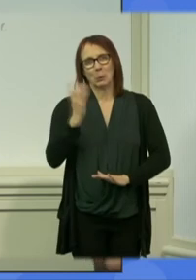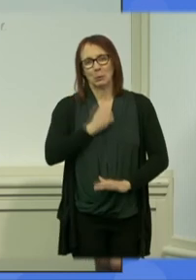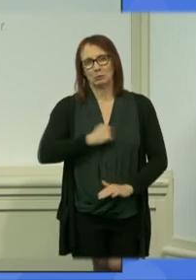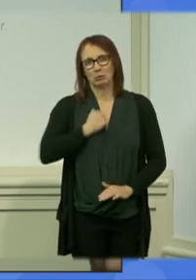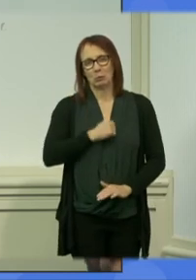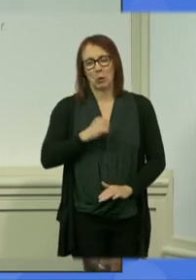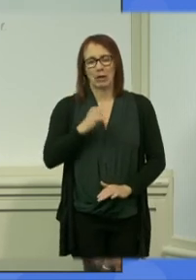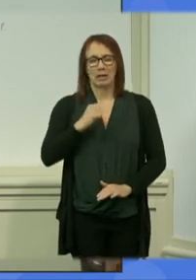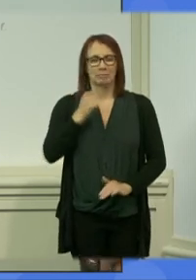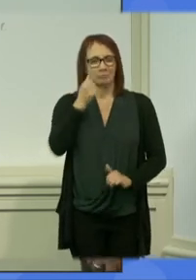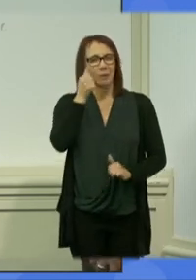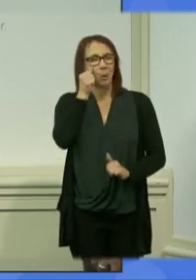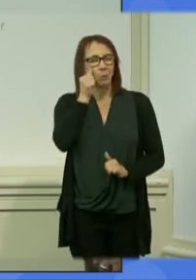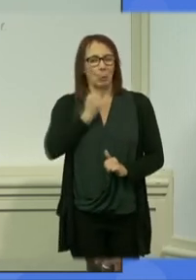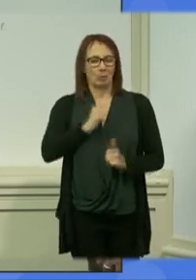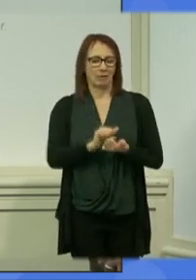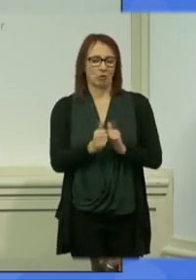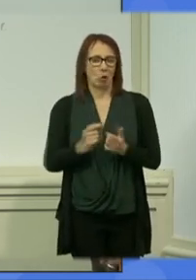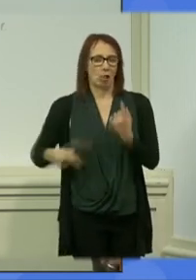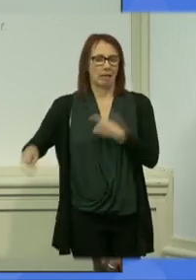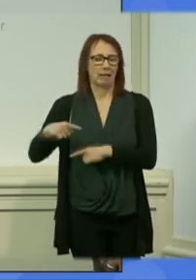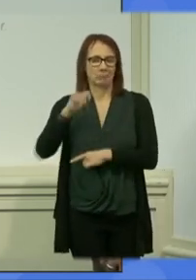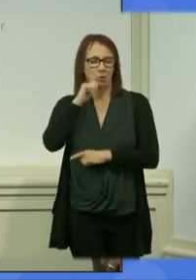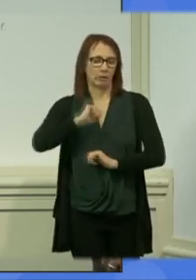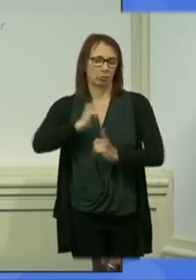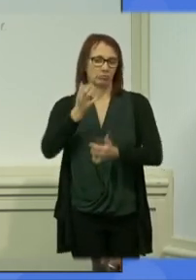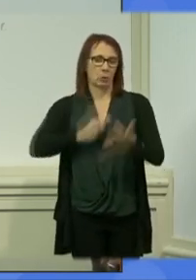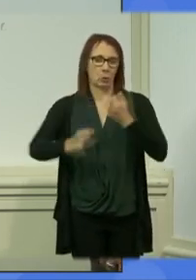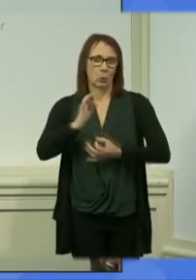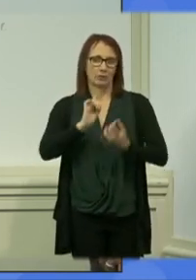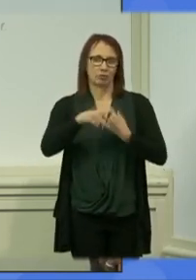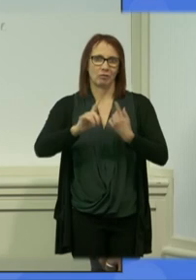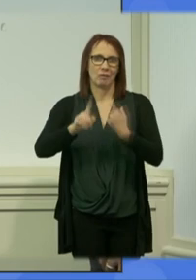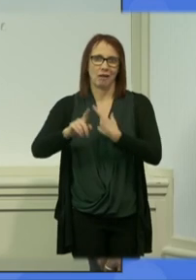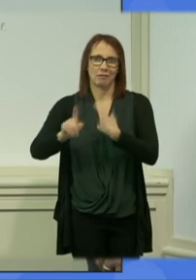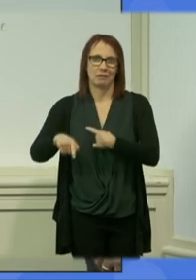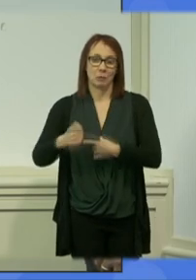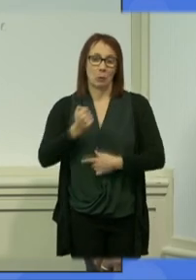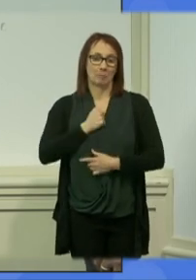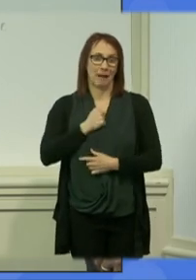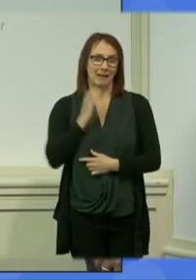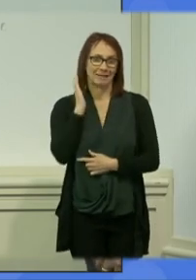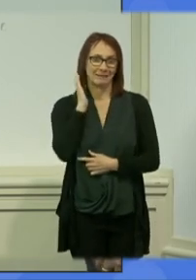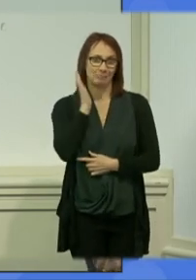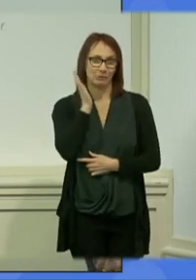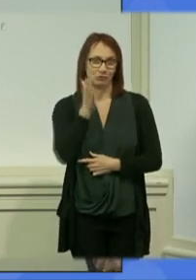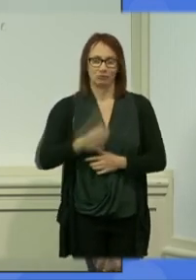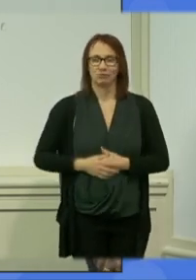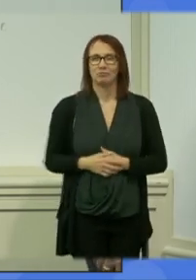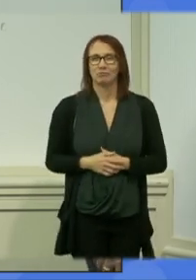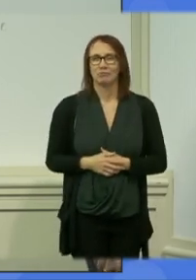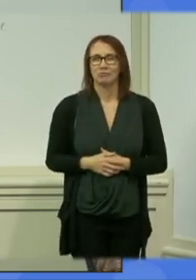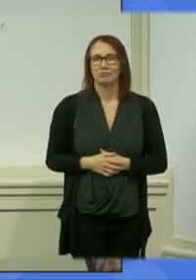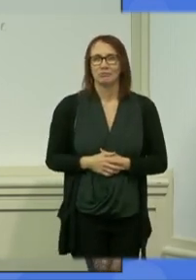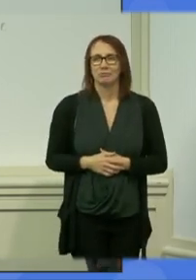who are on the panel will be more than capable of answering any questions you have on what I'm about to say. Okay, so